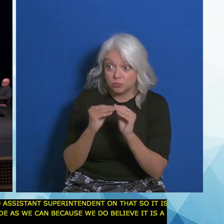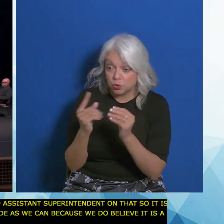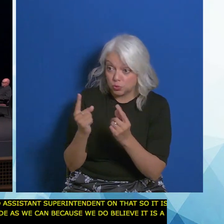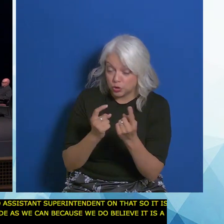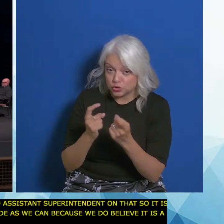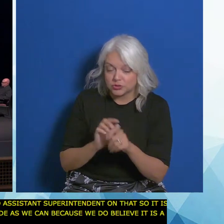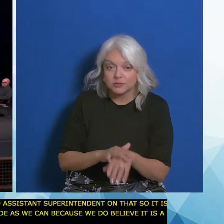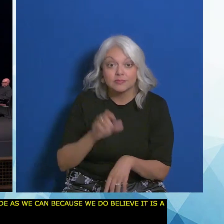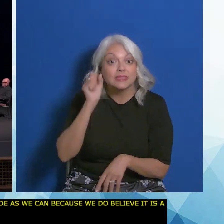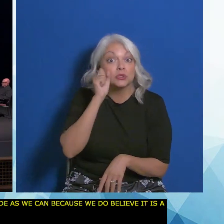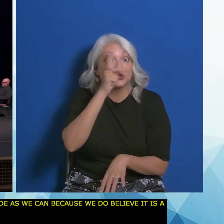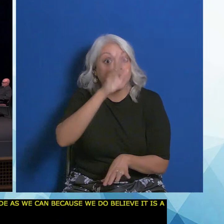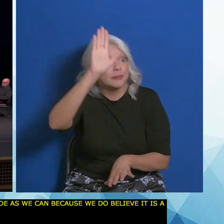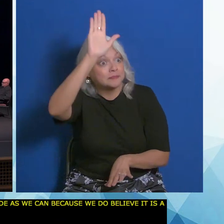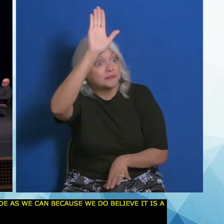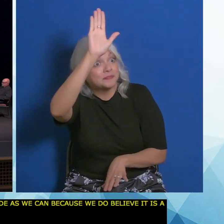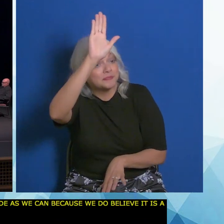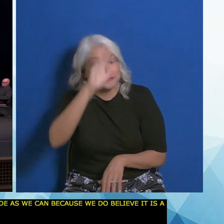is Duque.